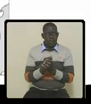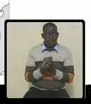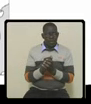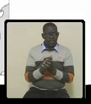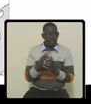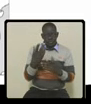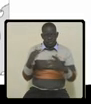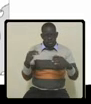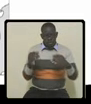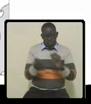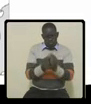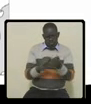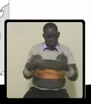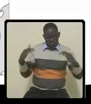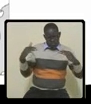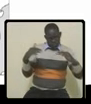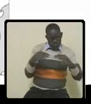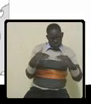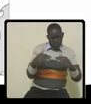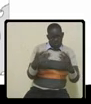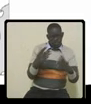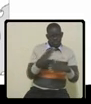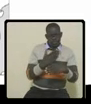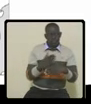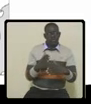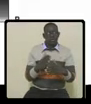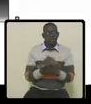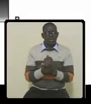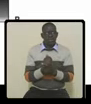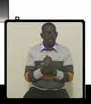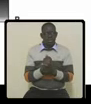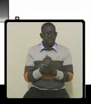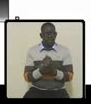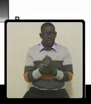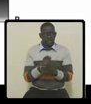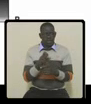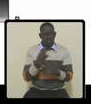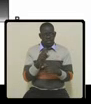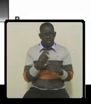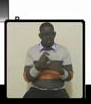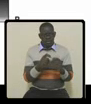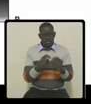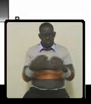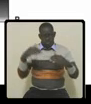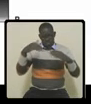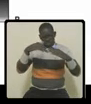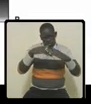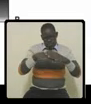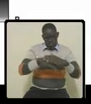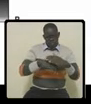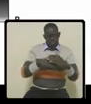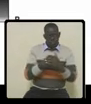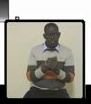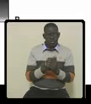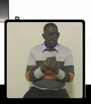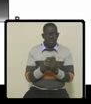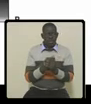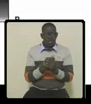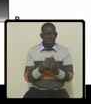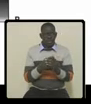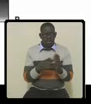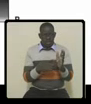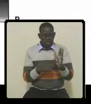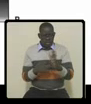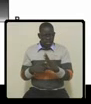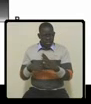and collision plate boundaries. They are called fold mountains because sedimentary layers of rock have been folded and bent upwards to create them. This folding